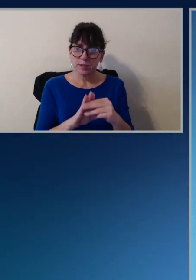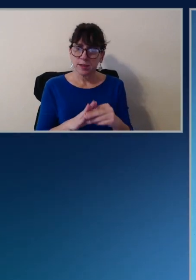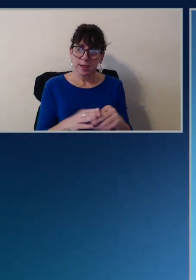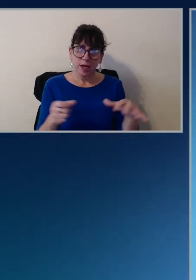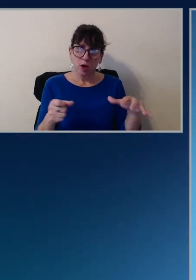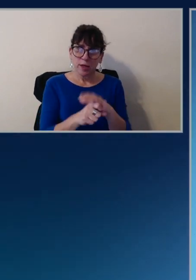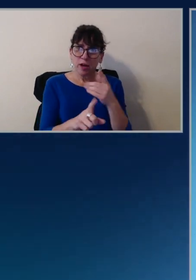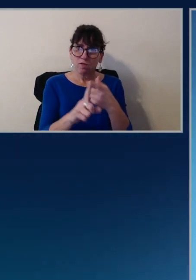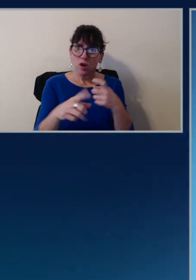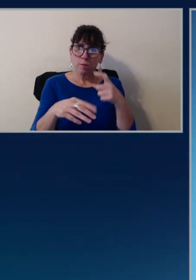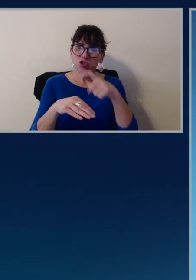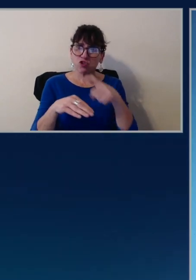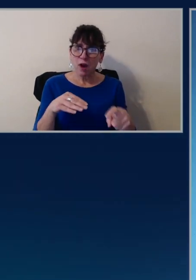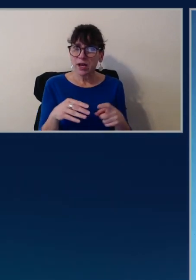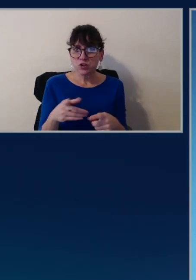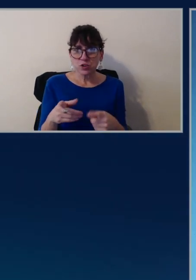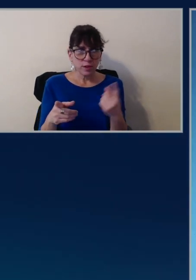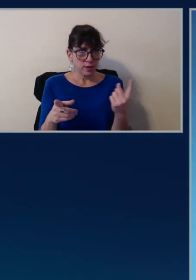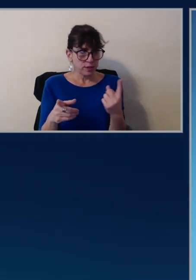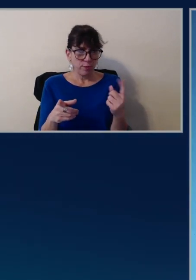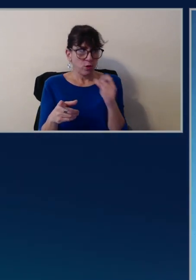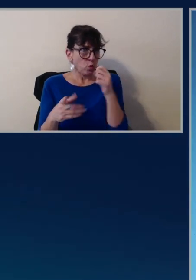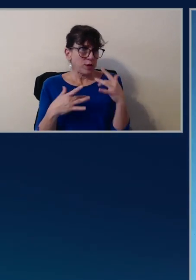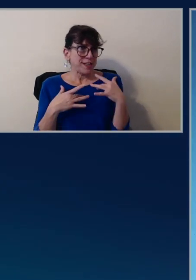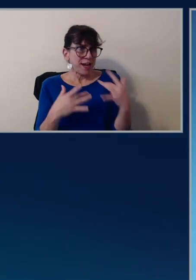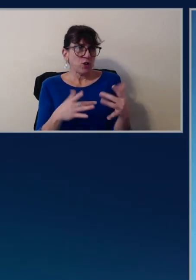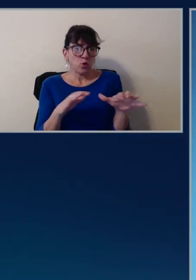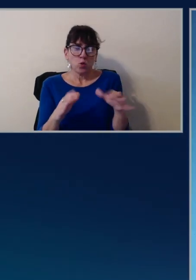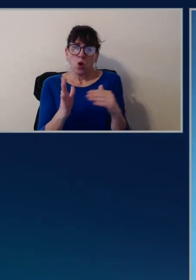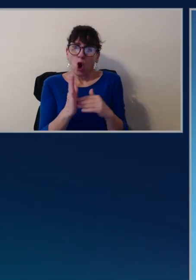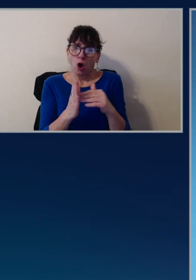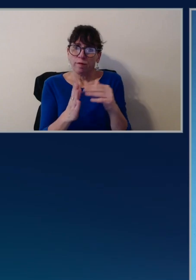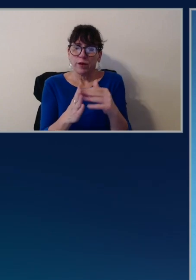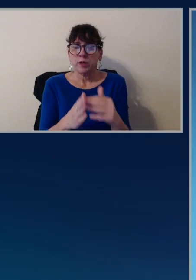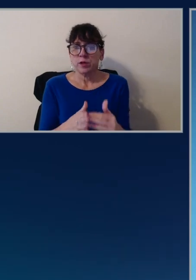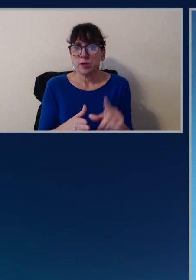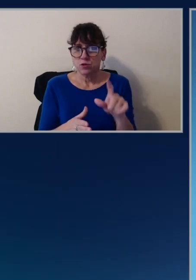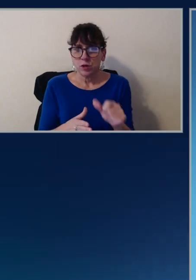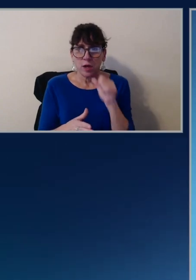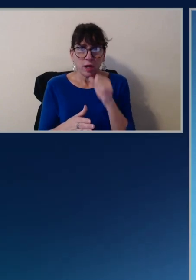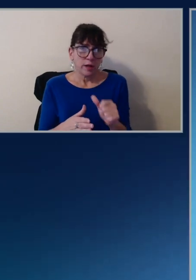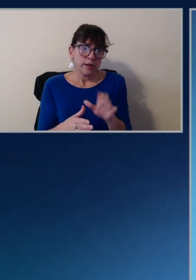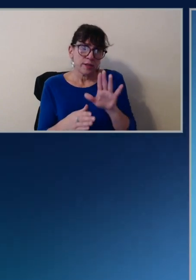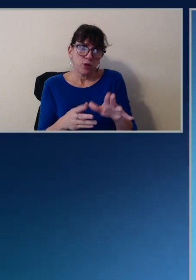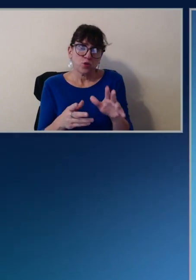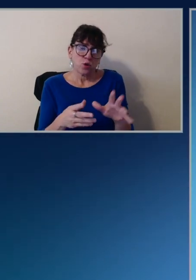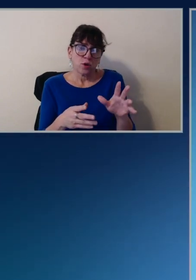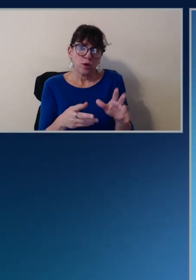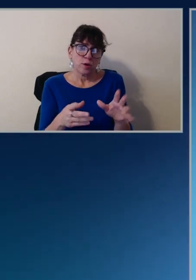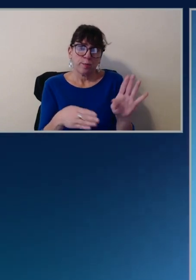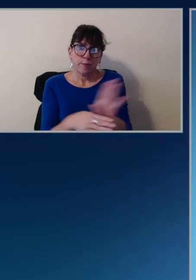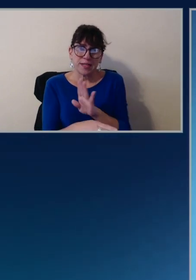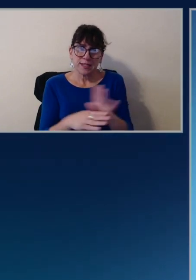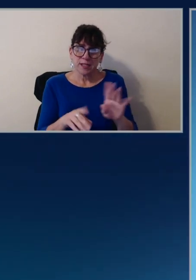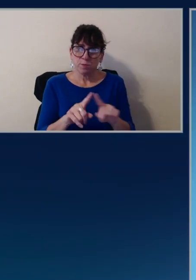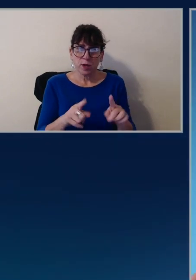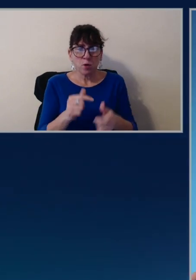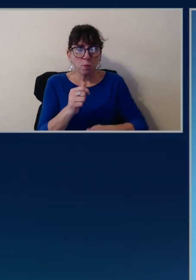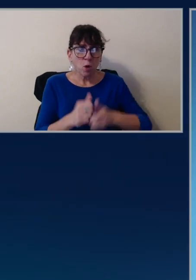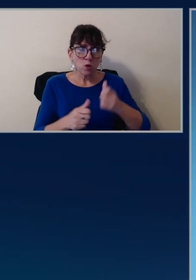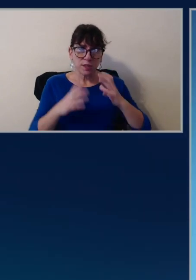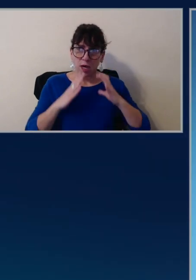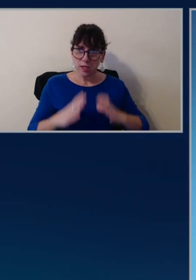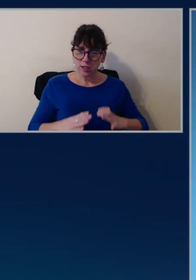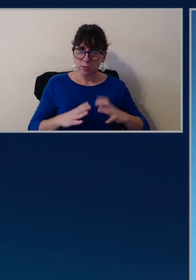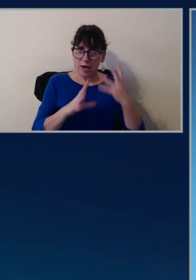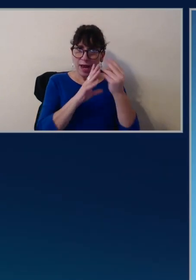models is something that you don't tend to do very often. Like you shouldn't. I mean, unless that's your business. But like most customers, most folks you out there will not